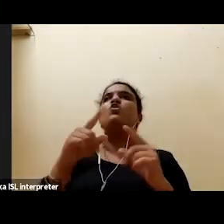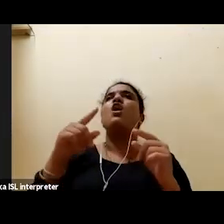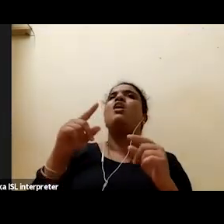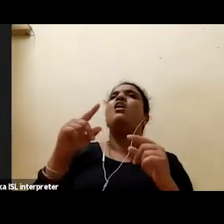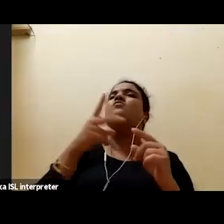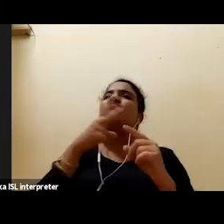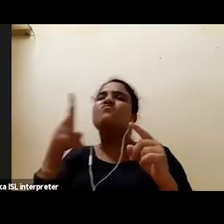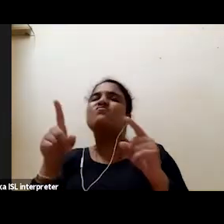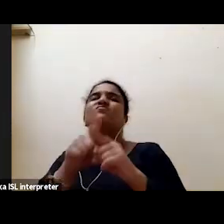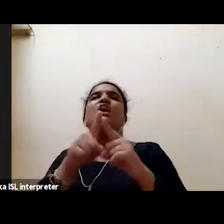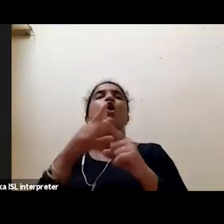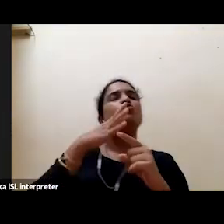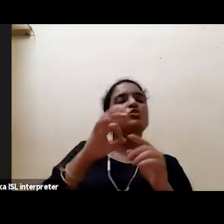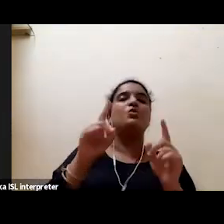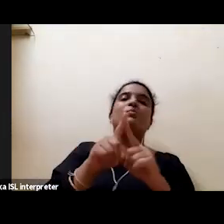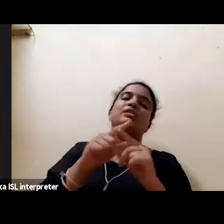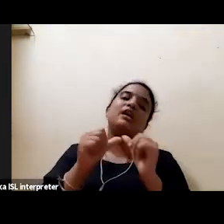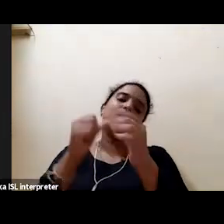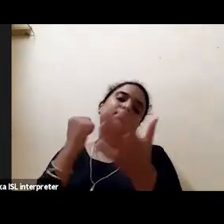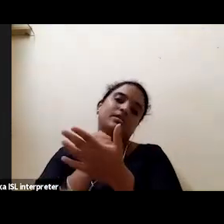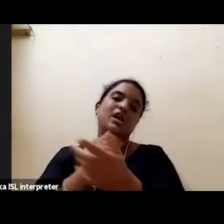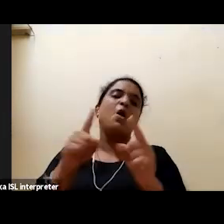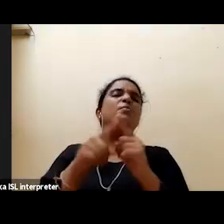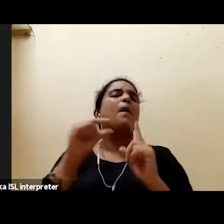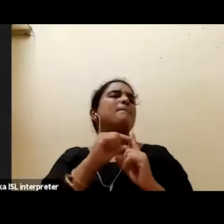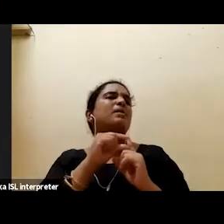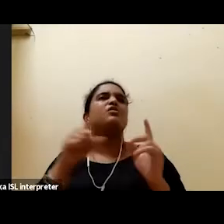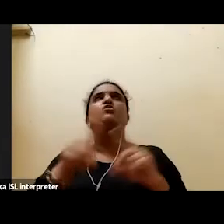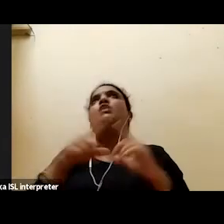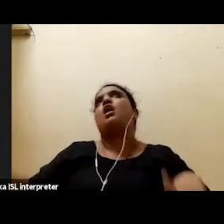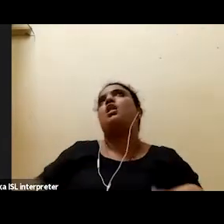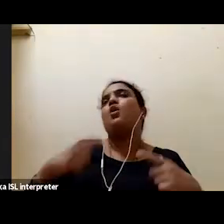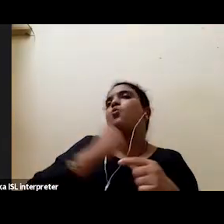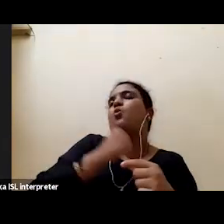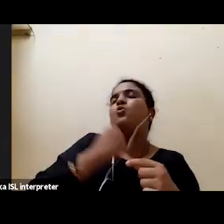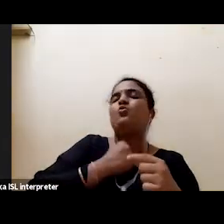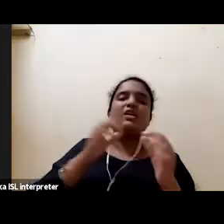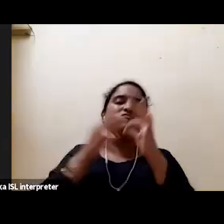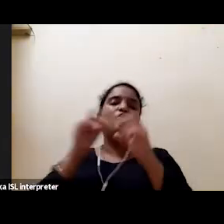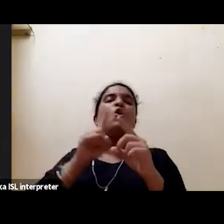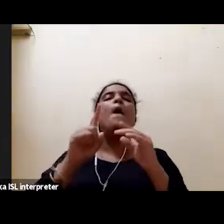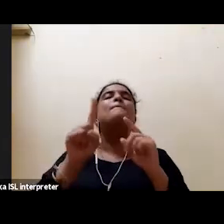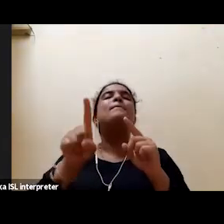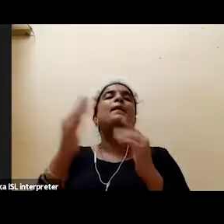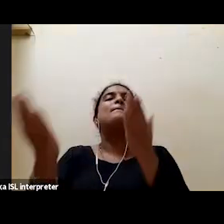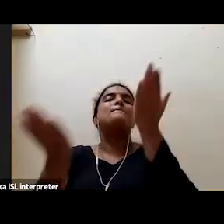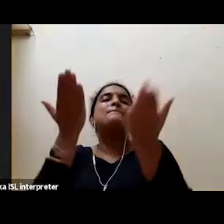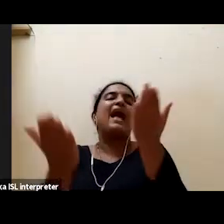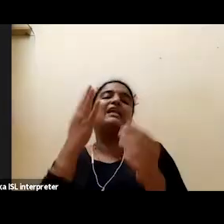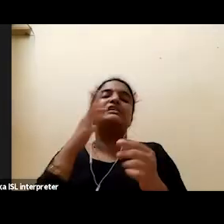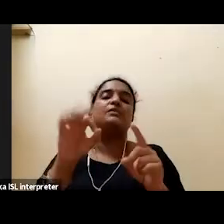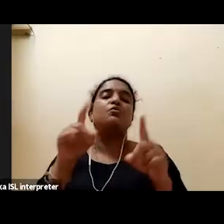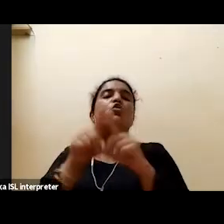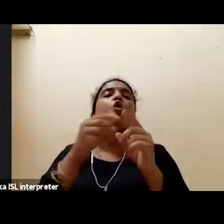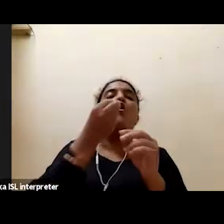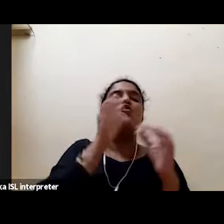true self, again, without talking too much personal stuff about your life. So it's a fine balance, but do it in the context of